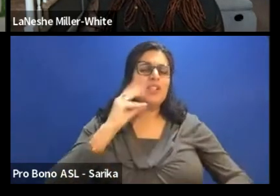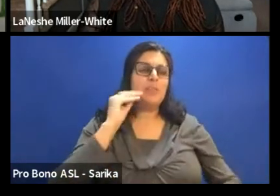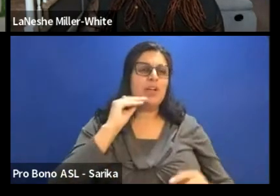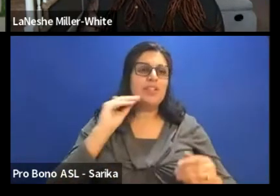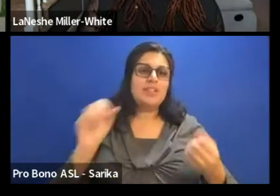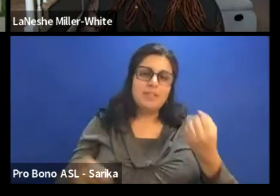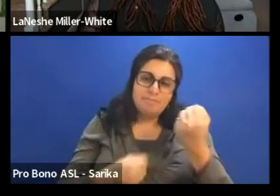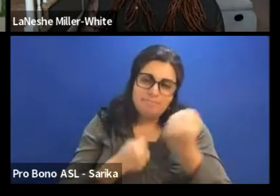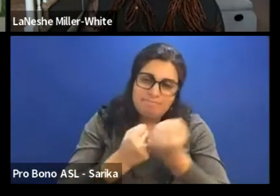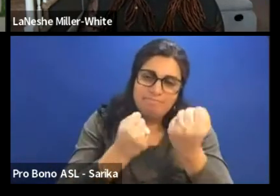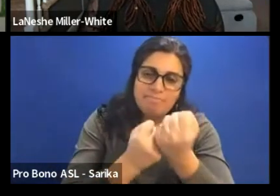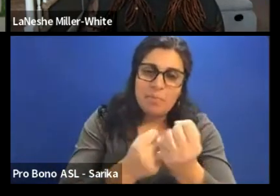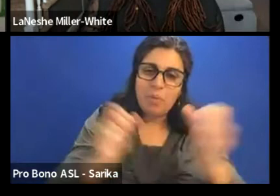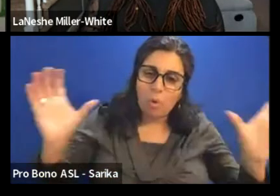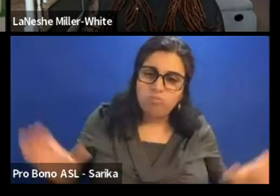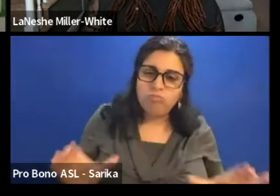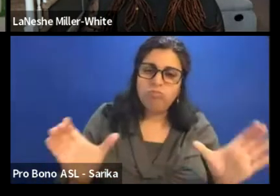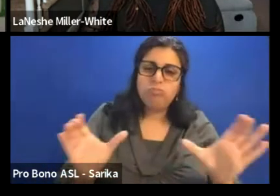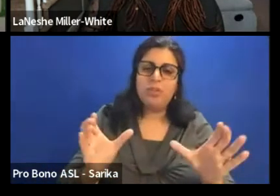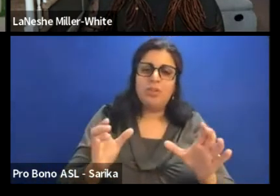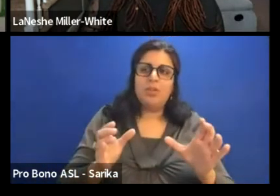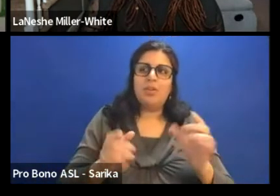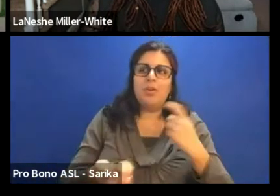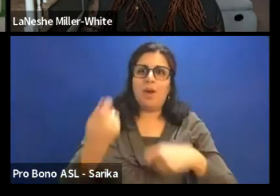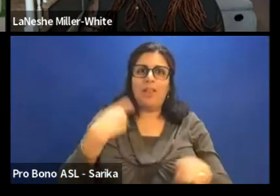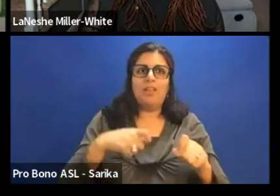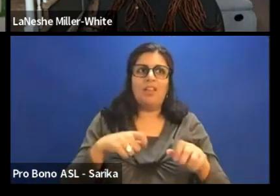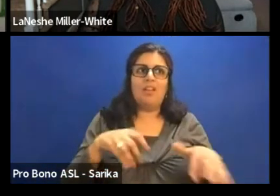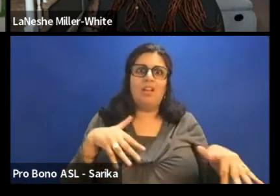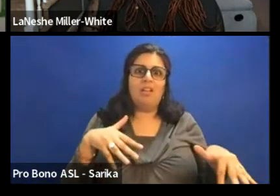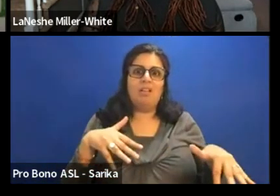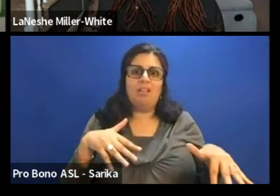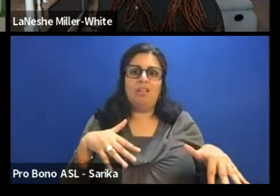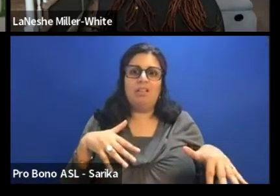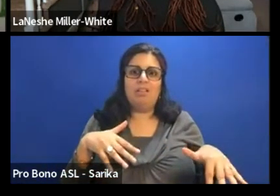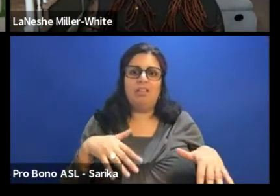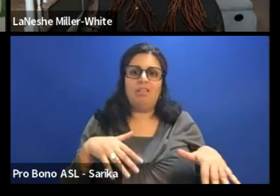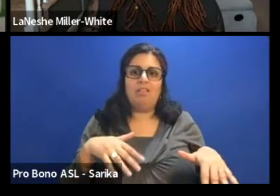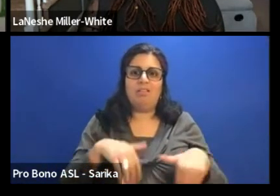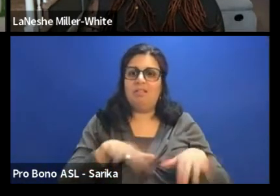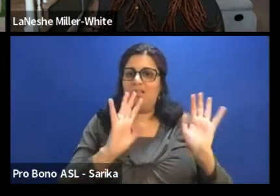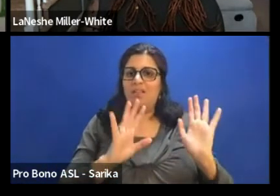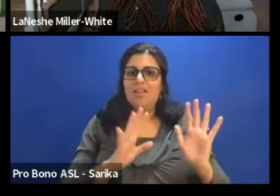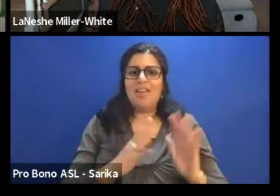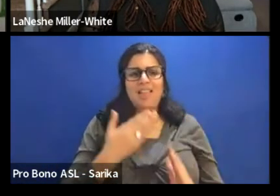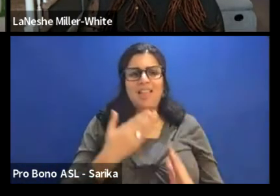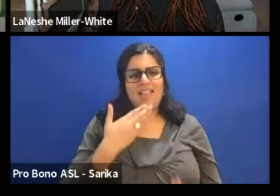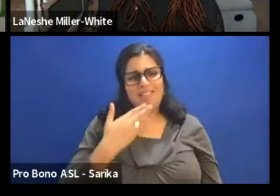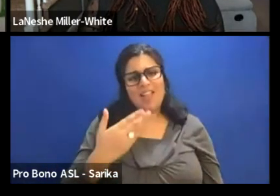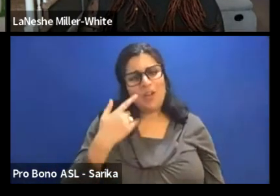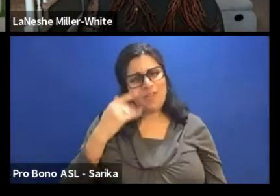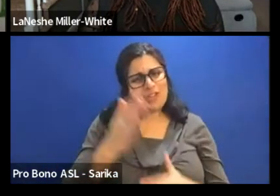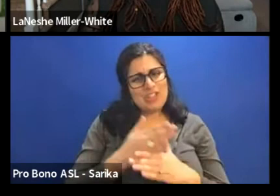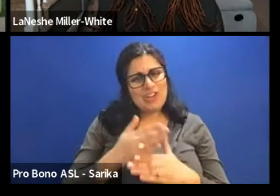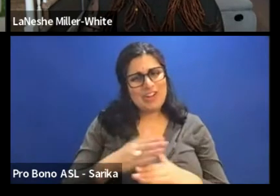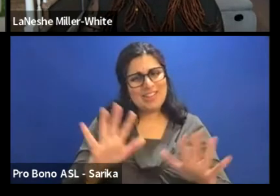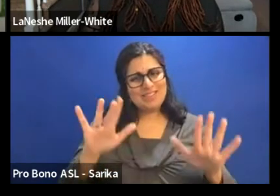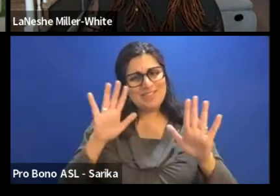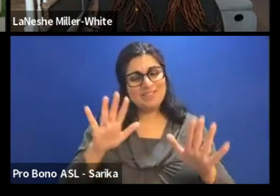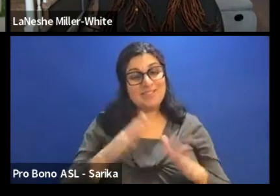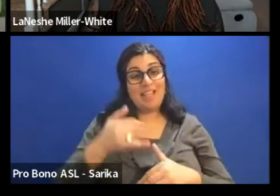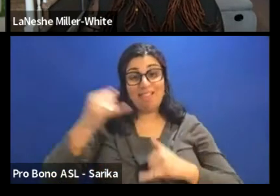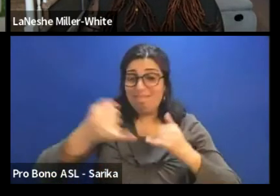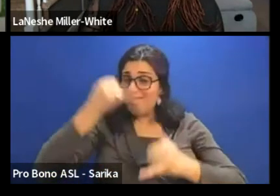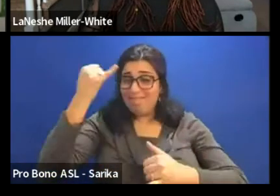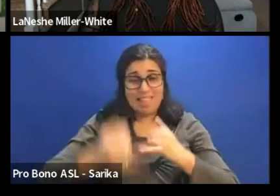of, making you stagnant in the work that you're doing. So thank you so much for sharing. It's really wonderful. And last but